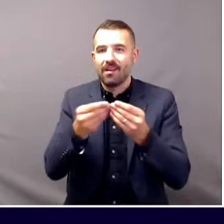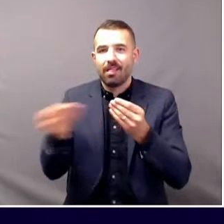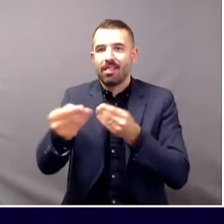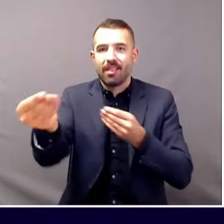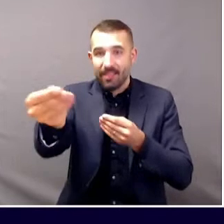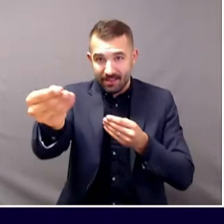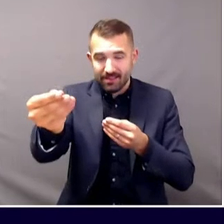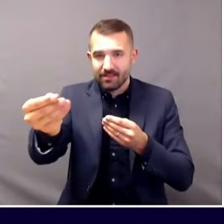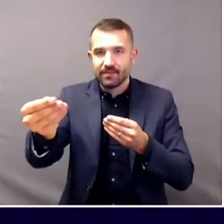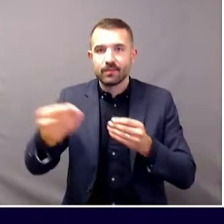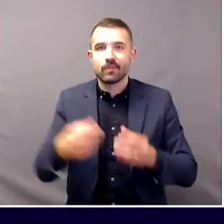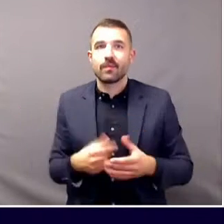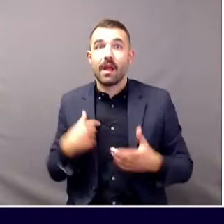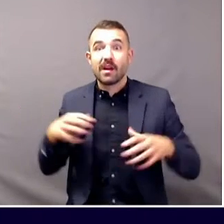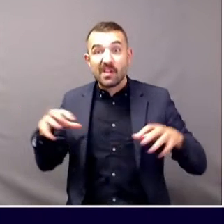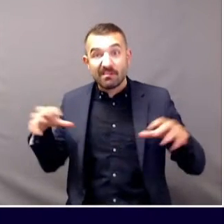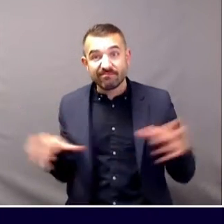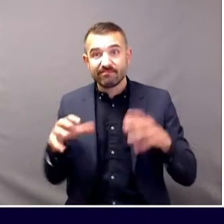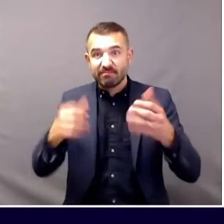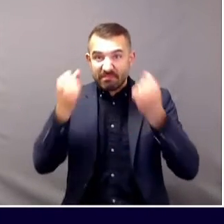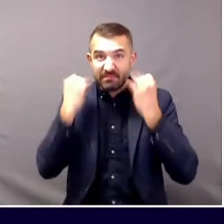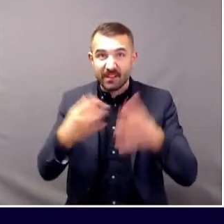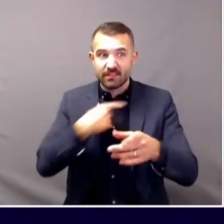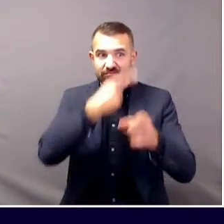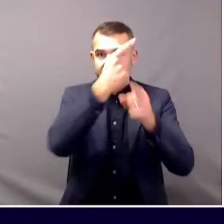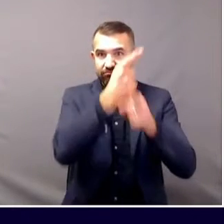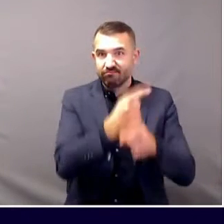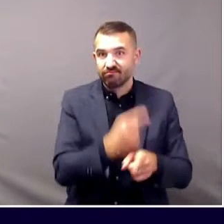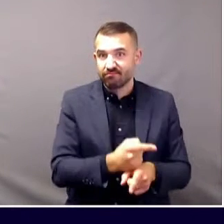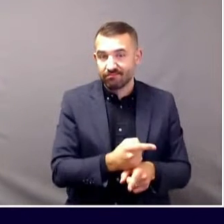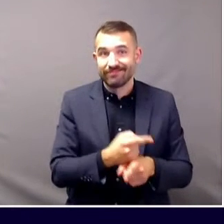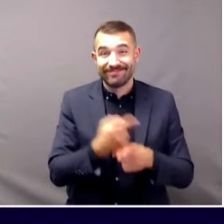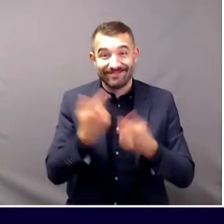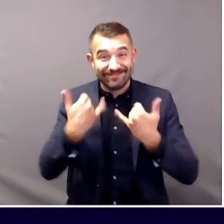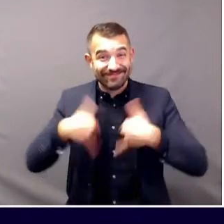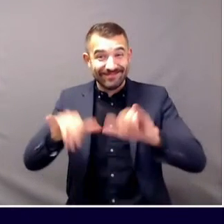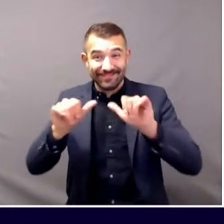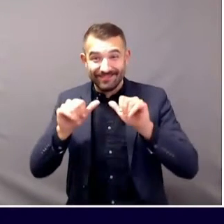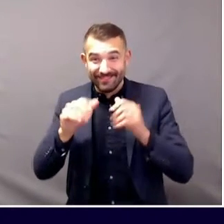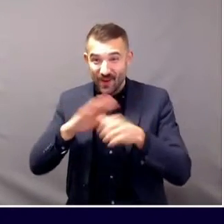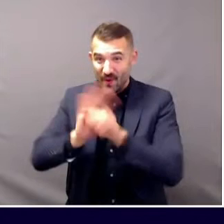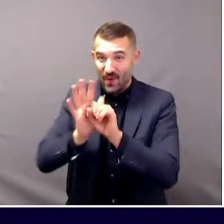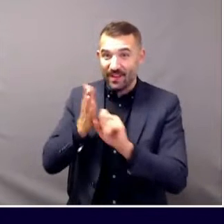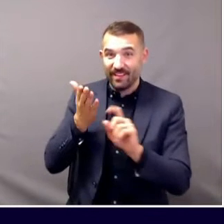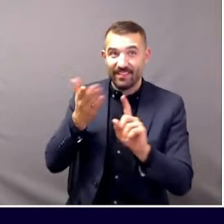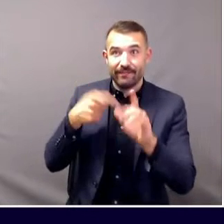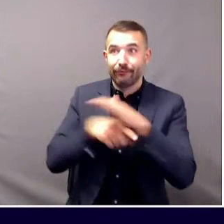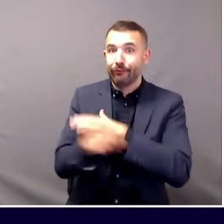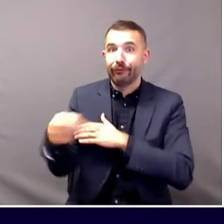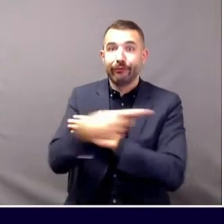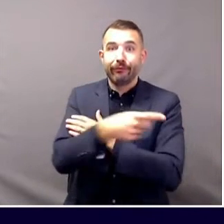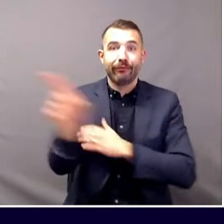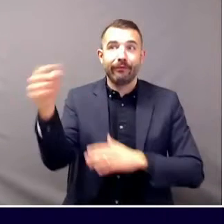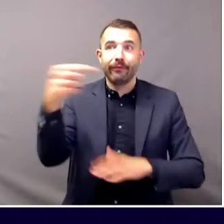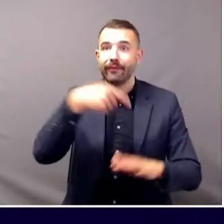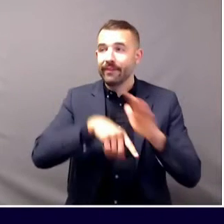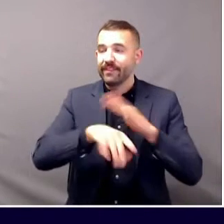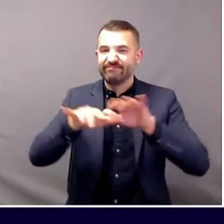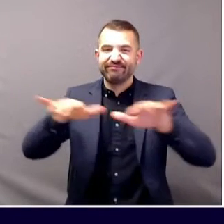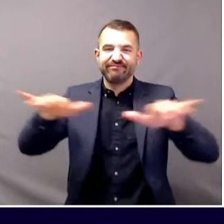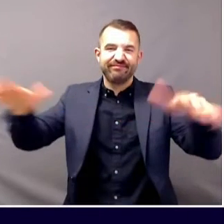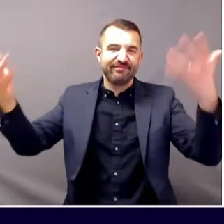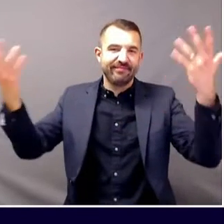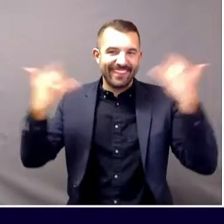but the virus is spreading even more ferociously. We've just got to now really double down on what each of us is doing on a personal